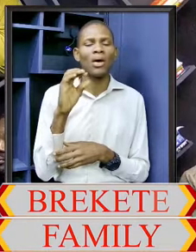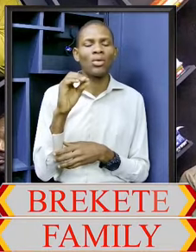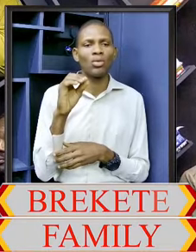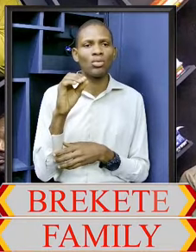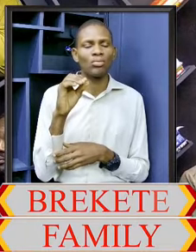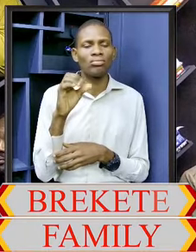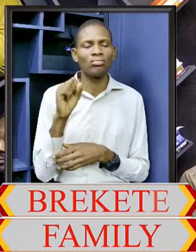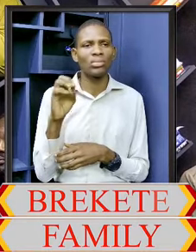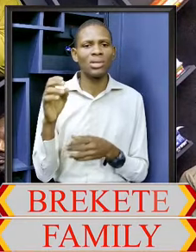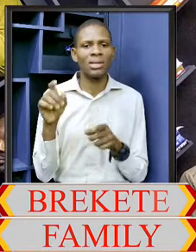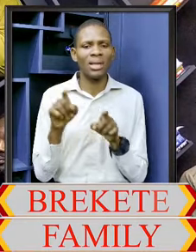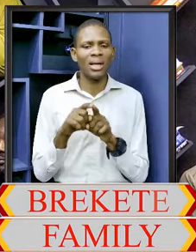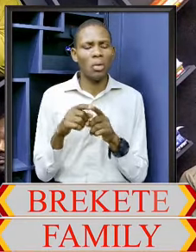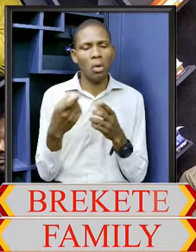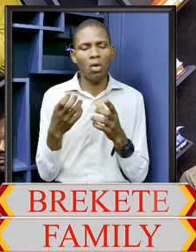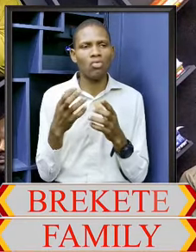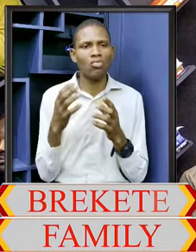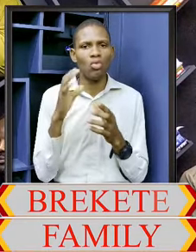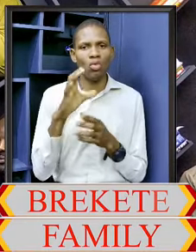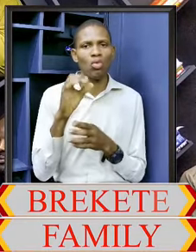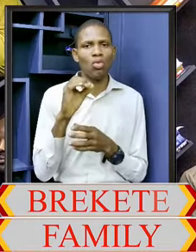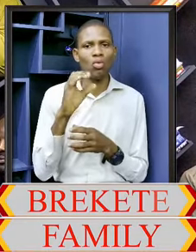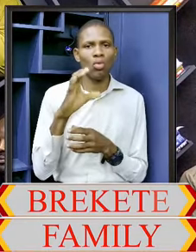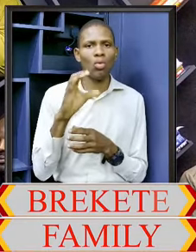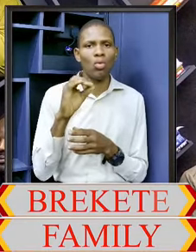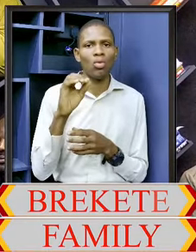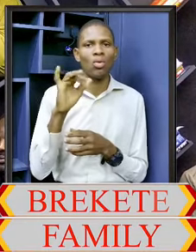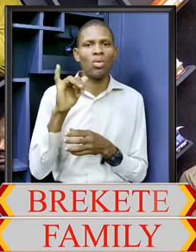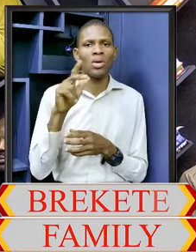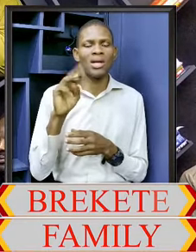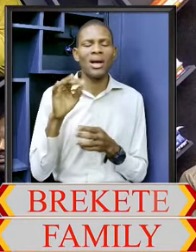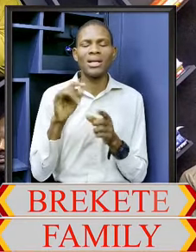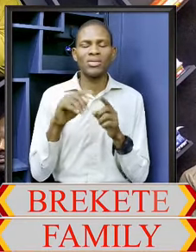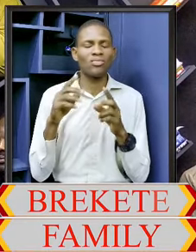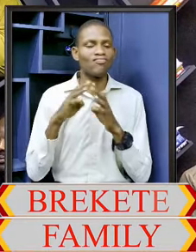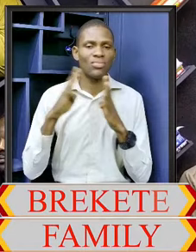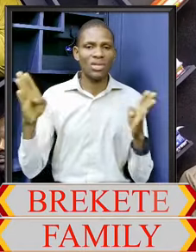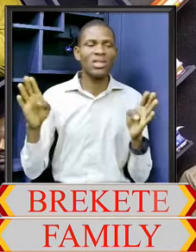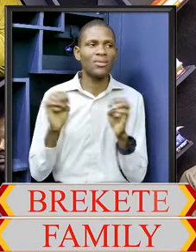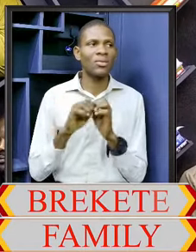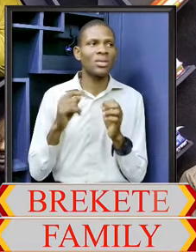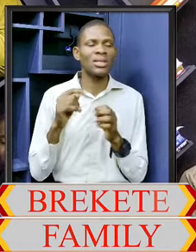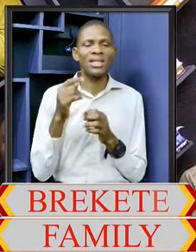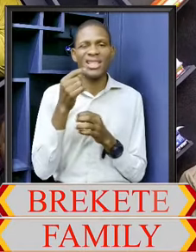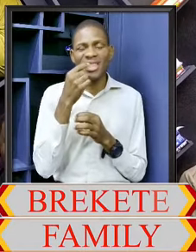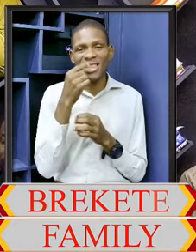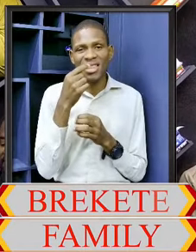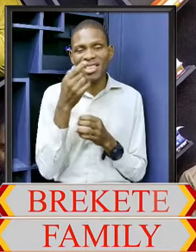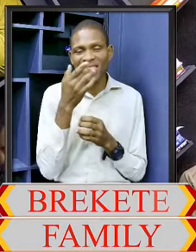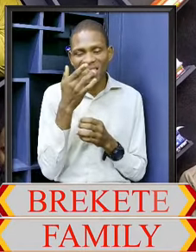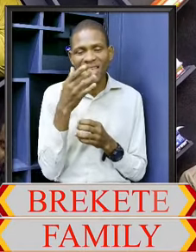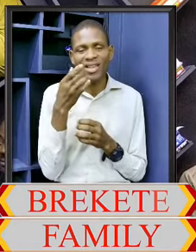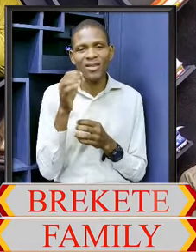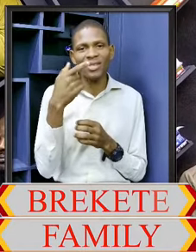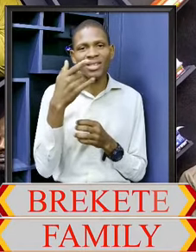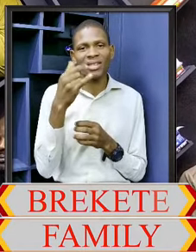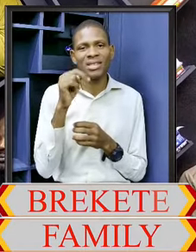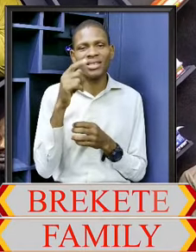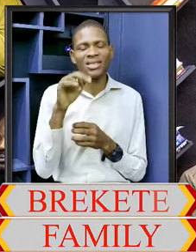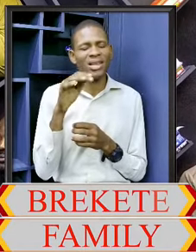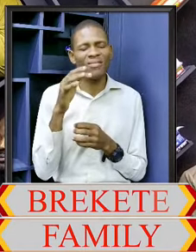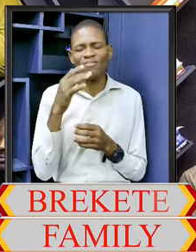cocoyam. As a big reach, that time, even the ginger test and the smell, they completely